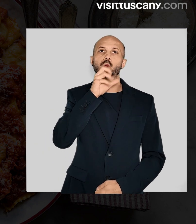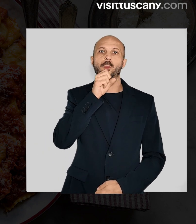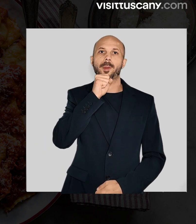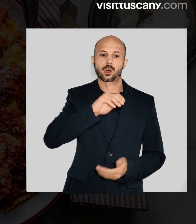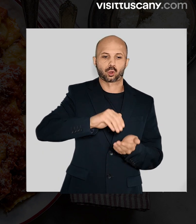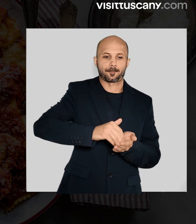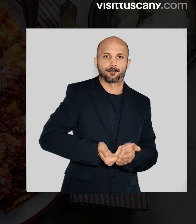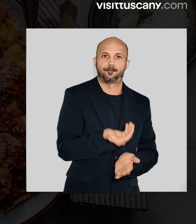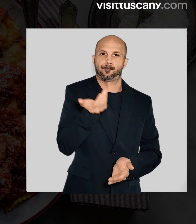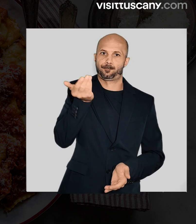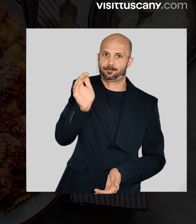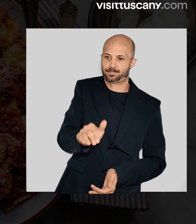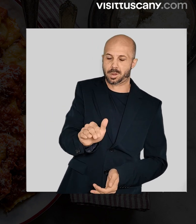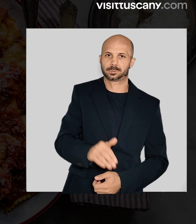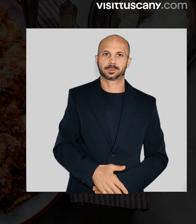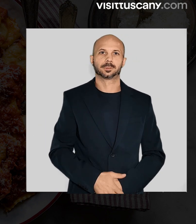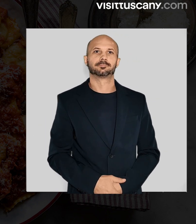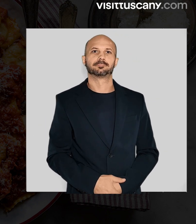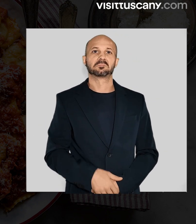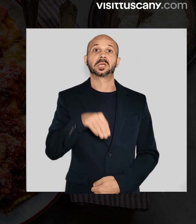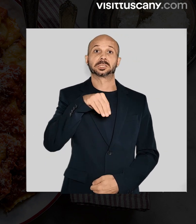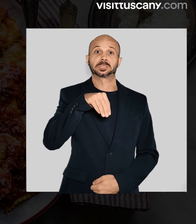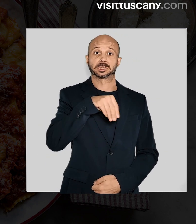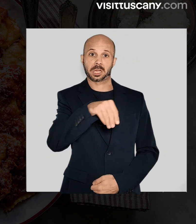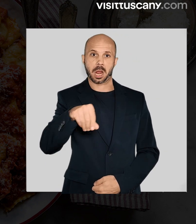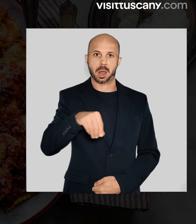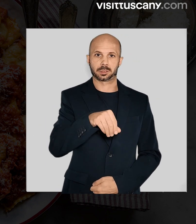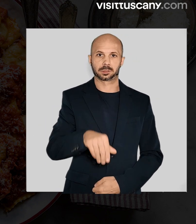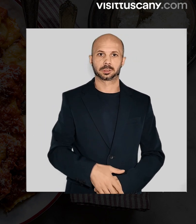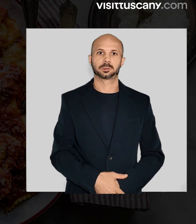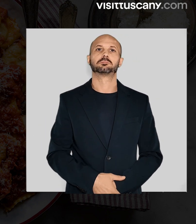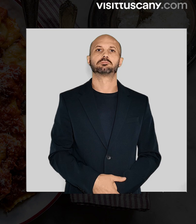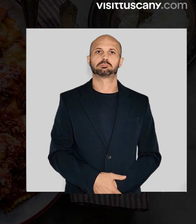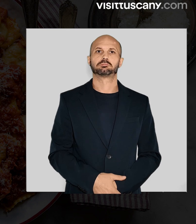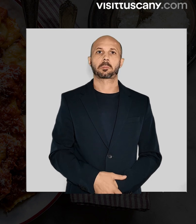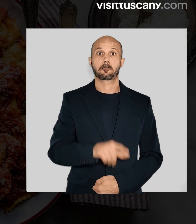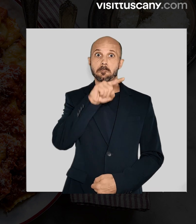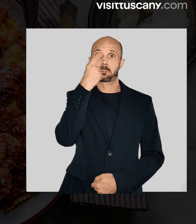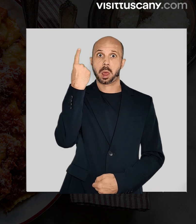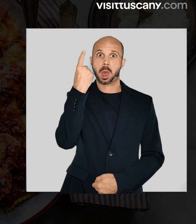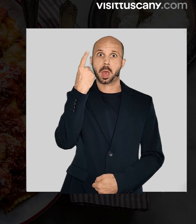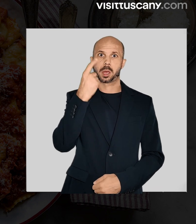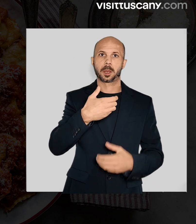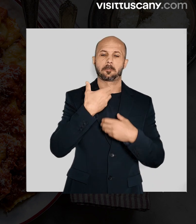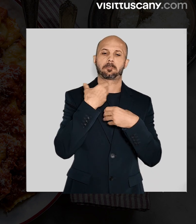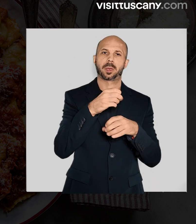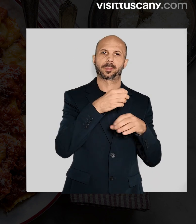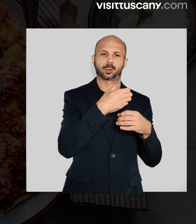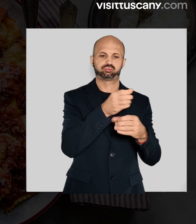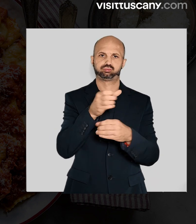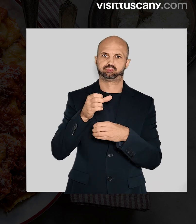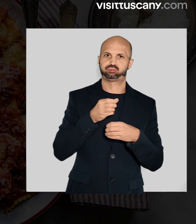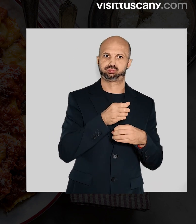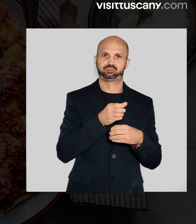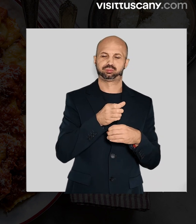1 tablespoon of tomato paste, salt, freshly ground black pepper.